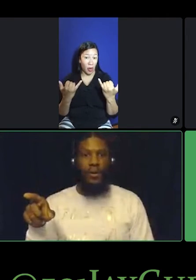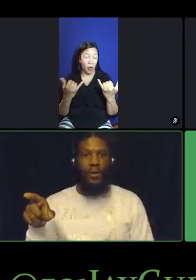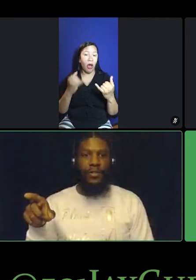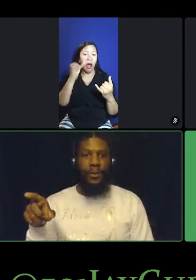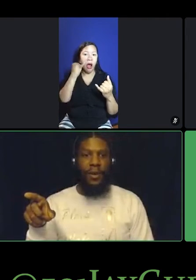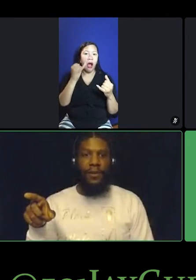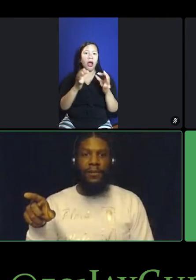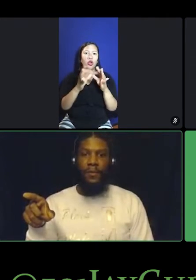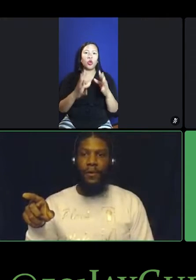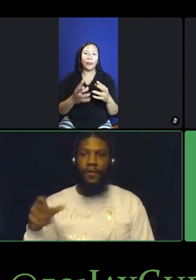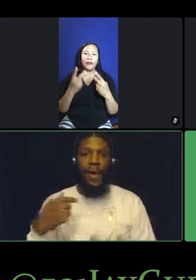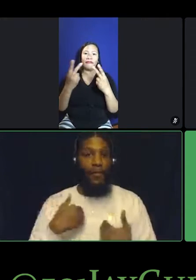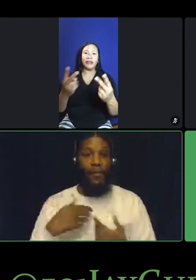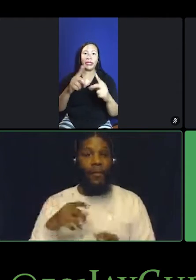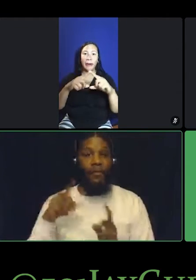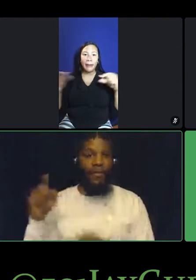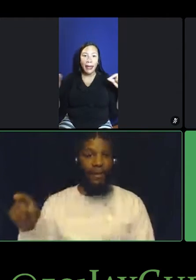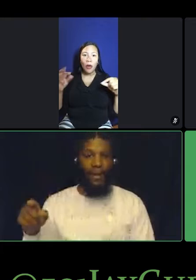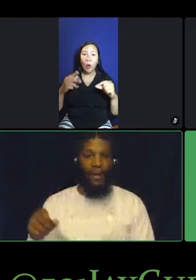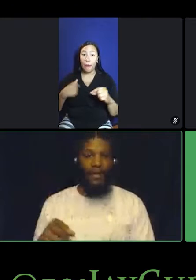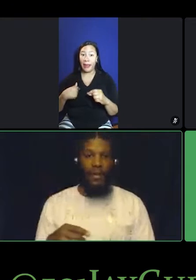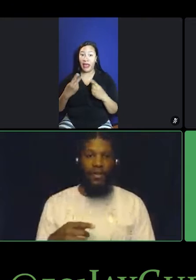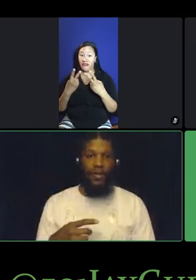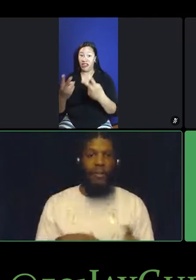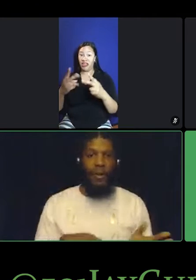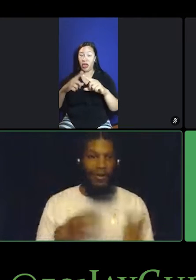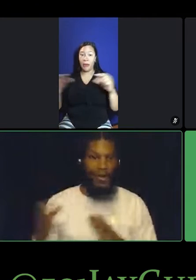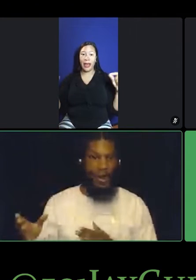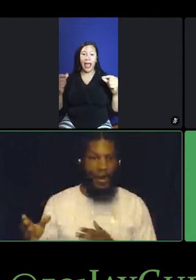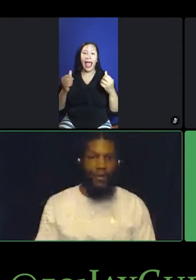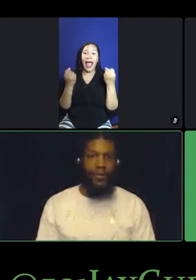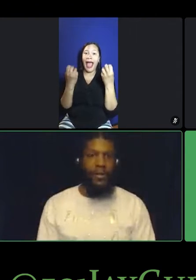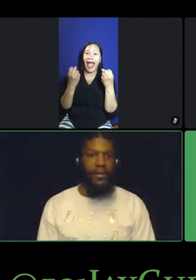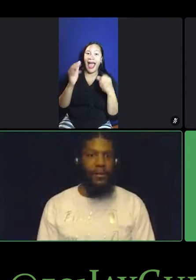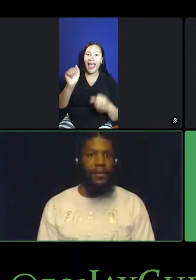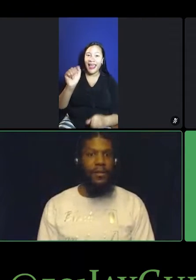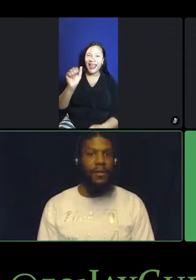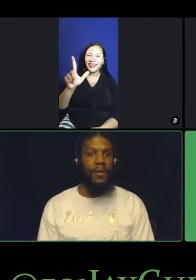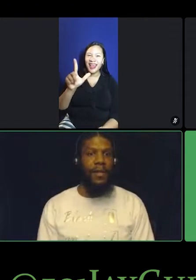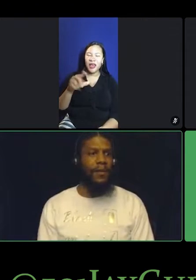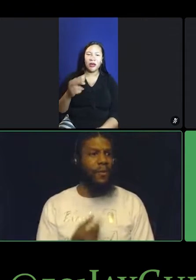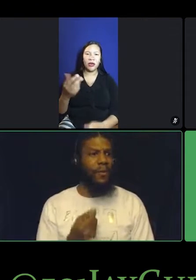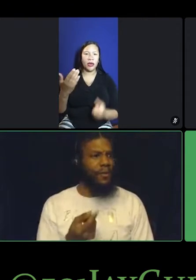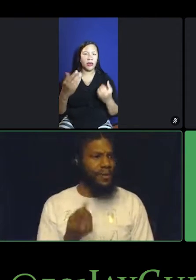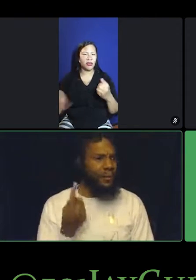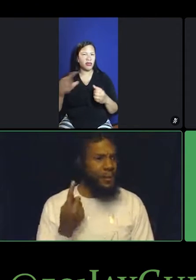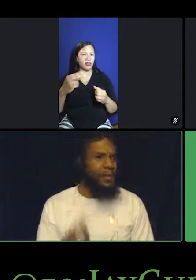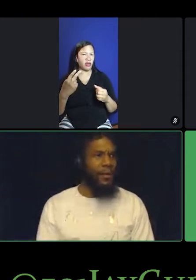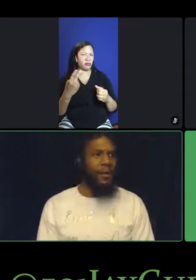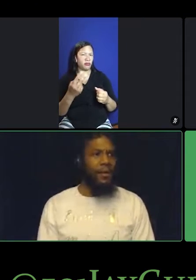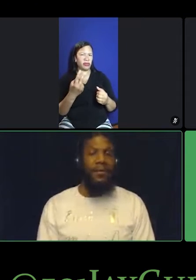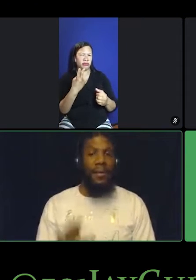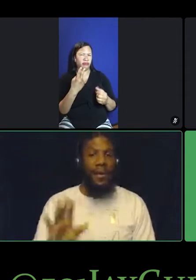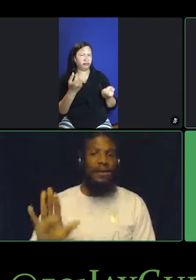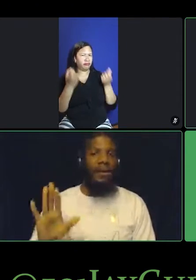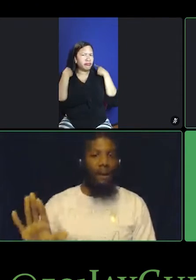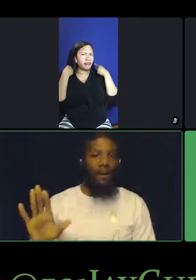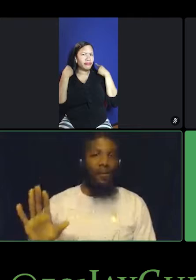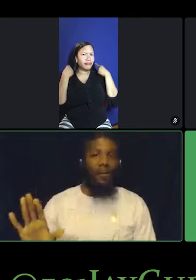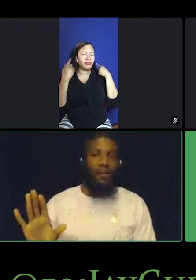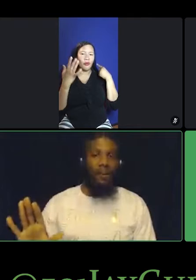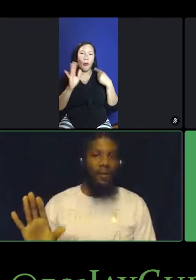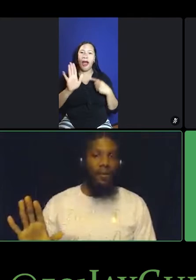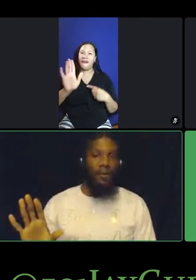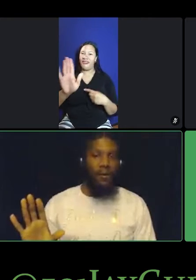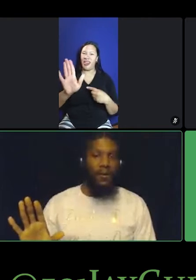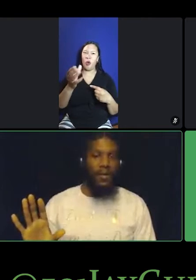interpreter were to go to Japan, or if I were to go to Japan and I started doing American Sign Language, they could be looking at me like, "What are you signing?" Because they have their